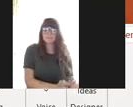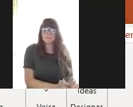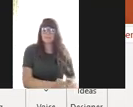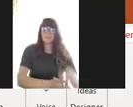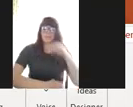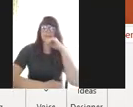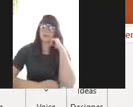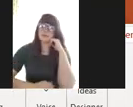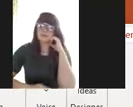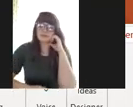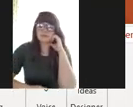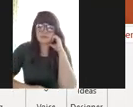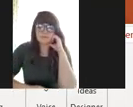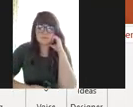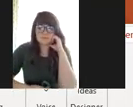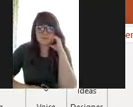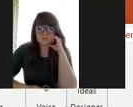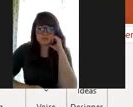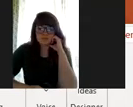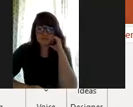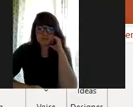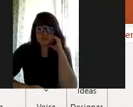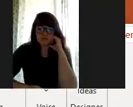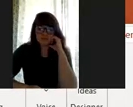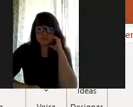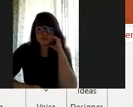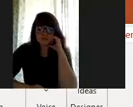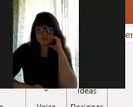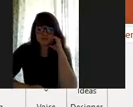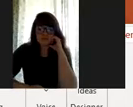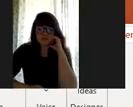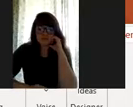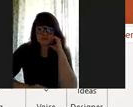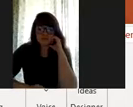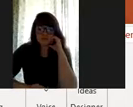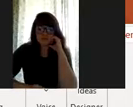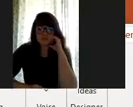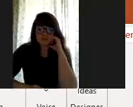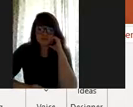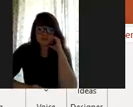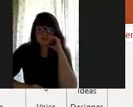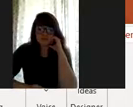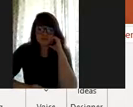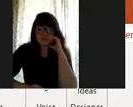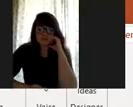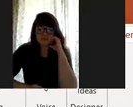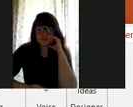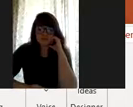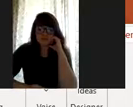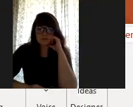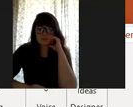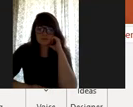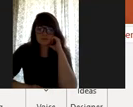Yeah, I mean, I think either way you take it, it's still experiential. But I think you tie it back to